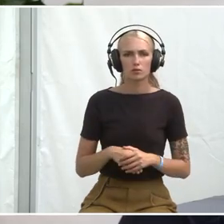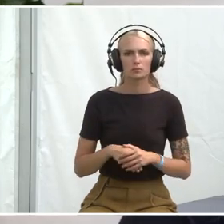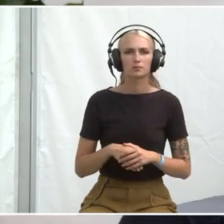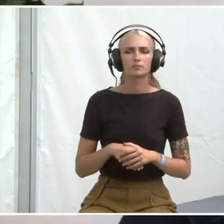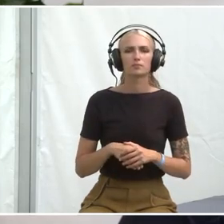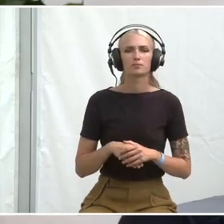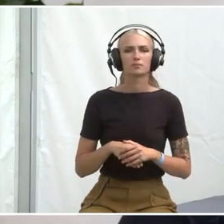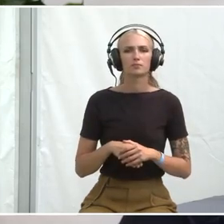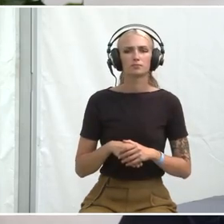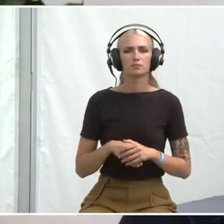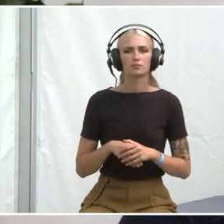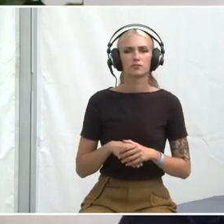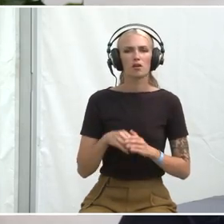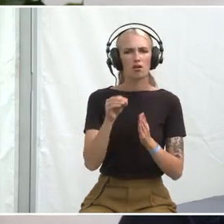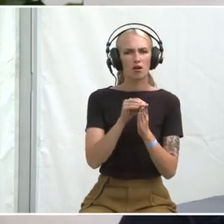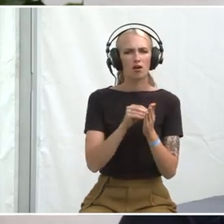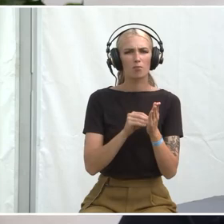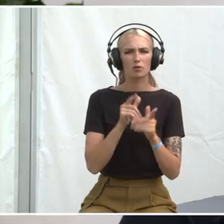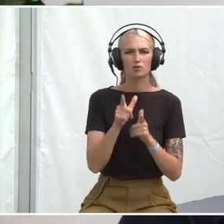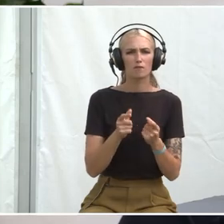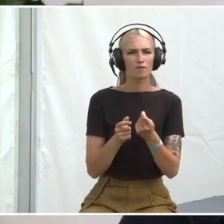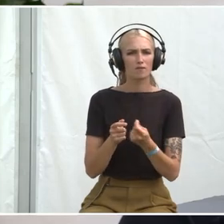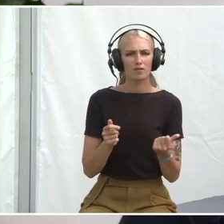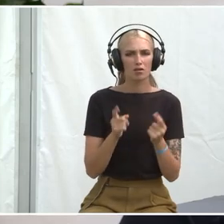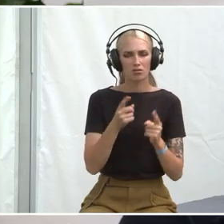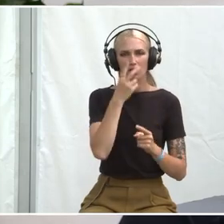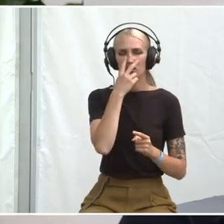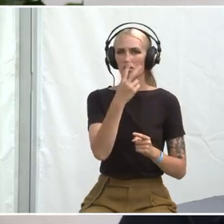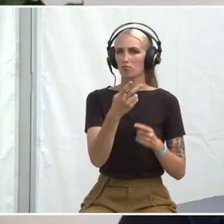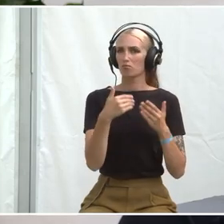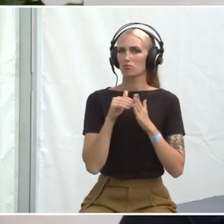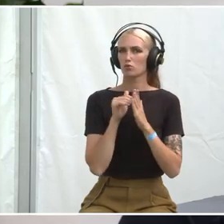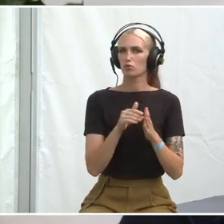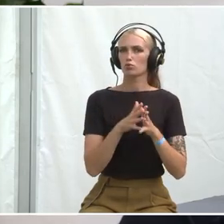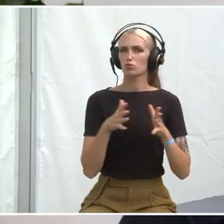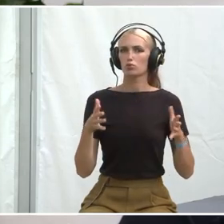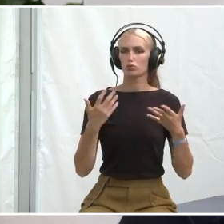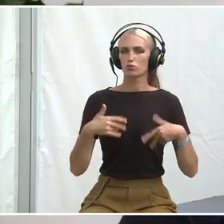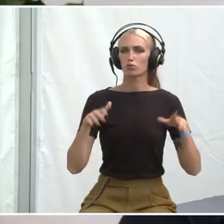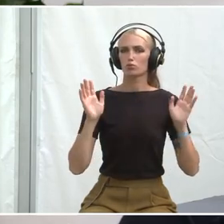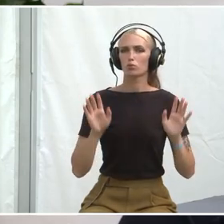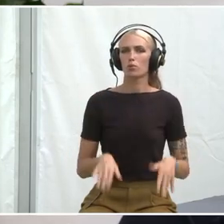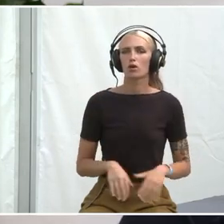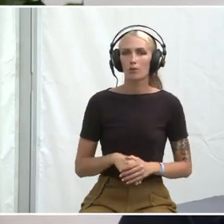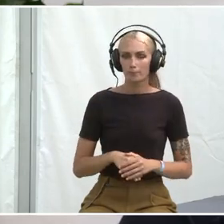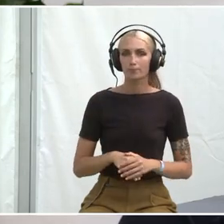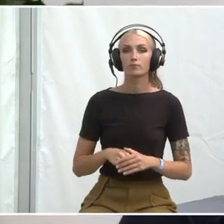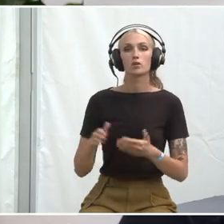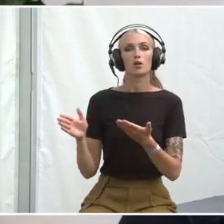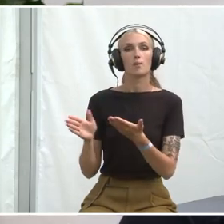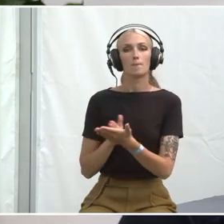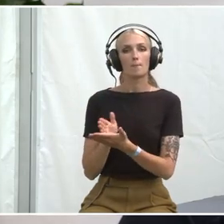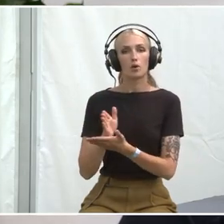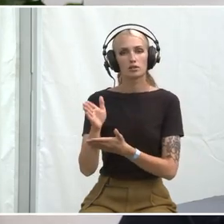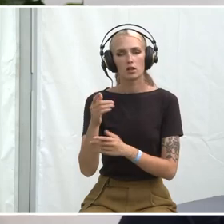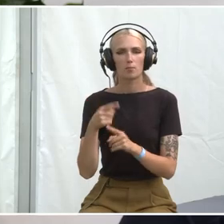the little comprehensive data we have at the moment. At the same time, as many of you will know, the political and public